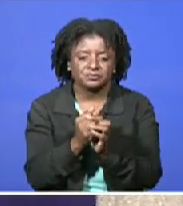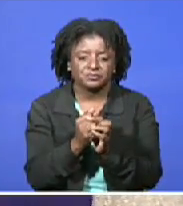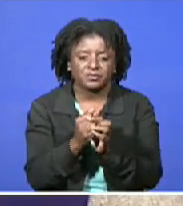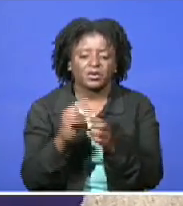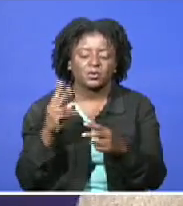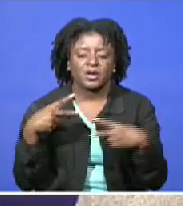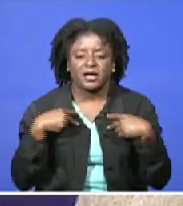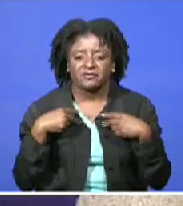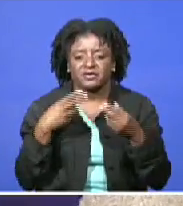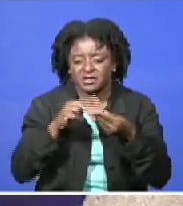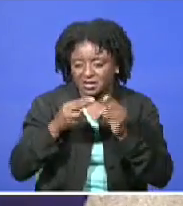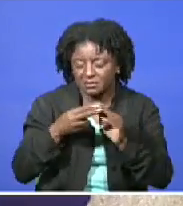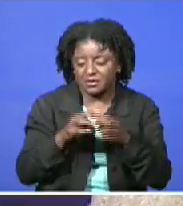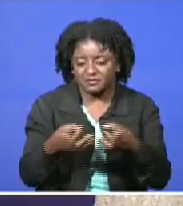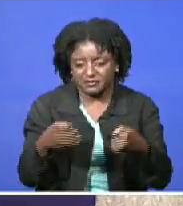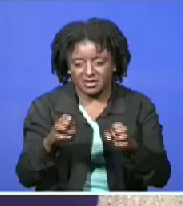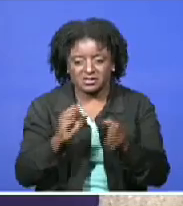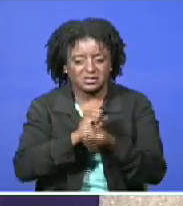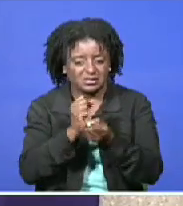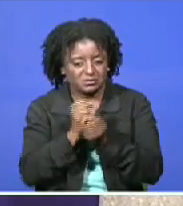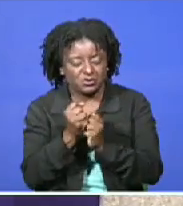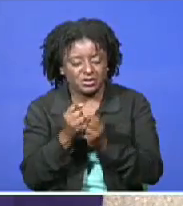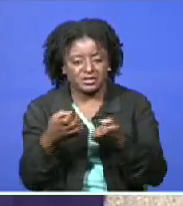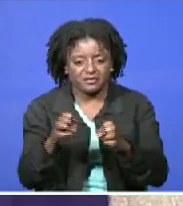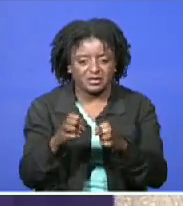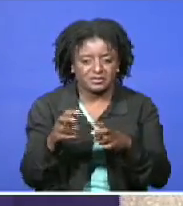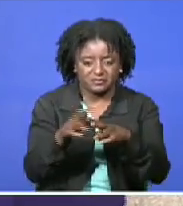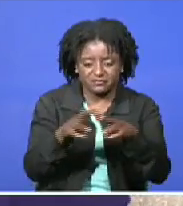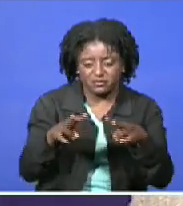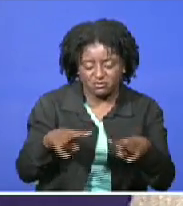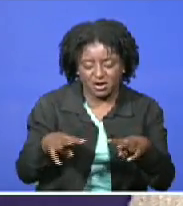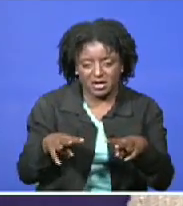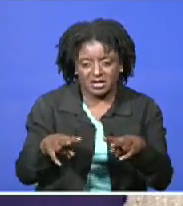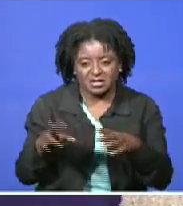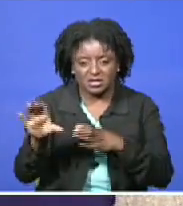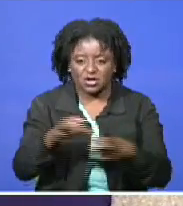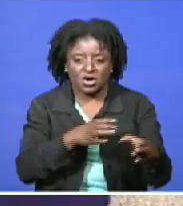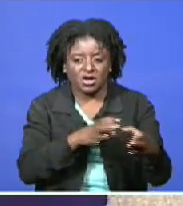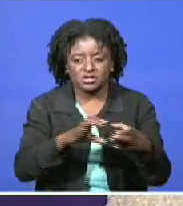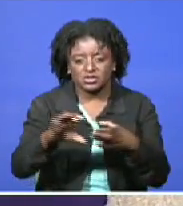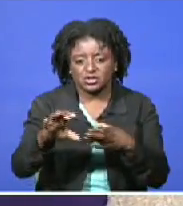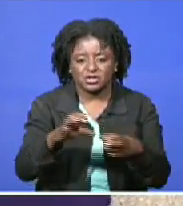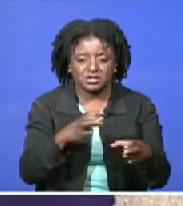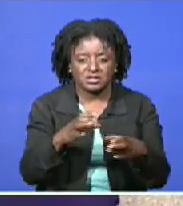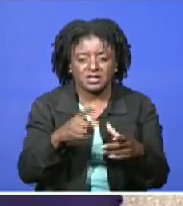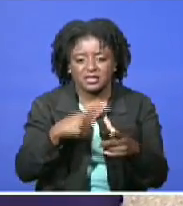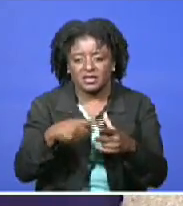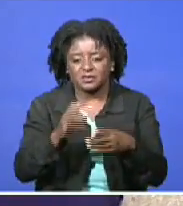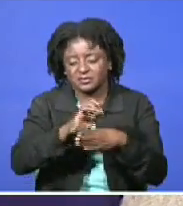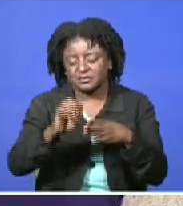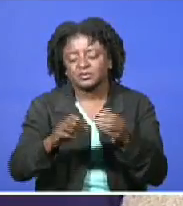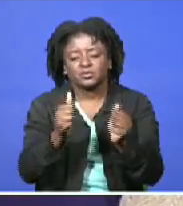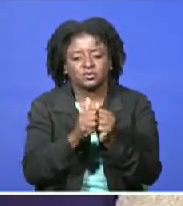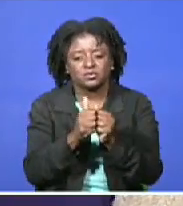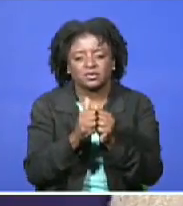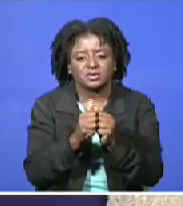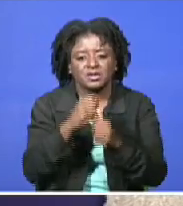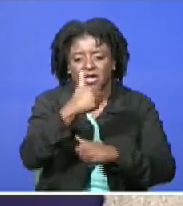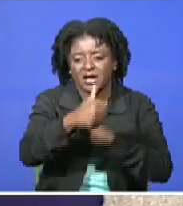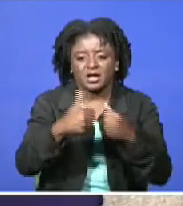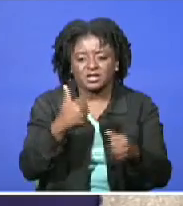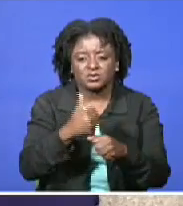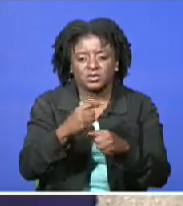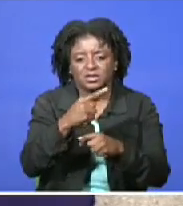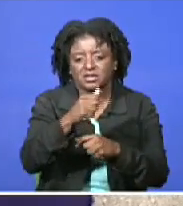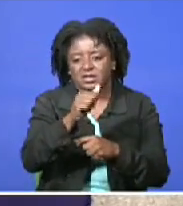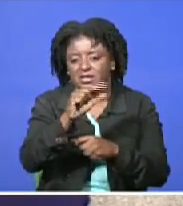of events, sporting events, variety concerts, and then we culminate with our annual